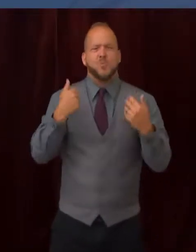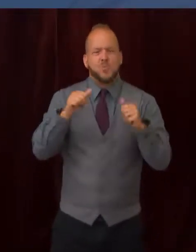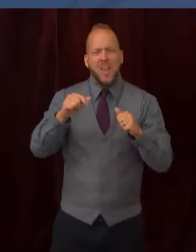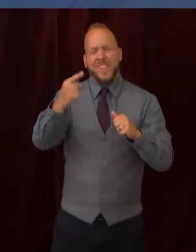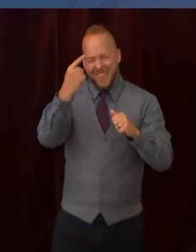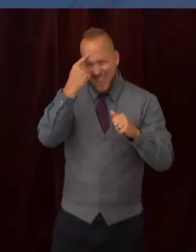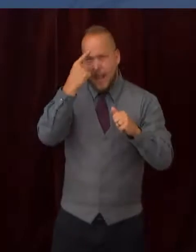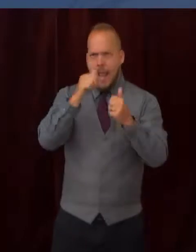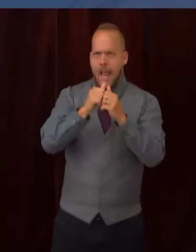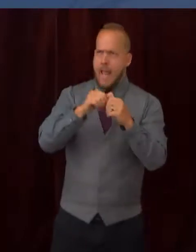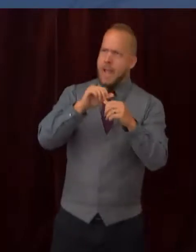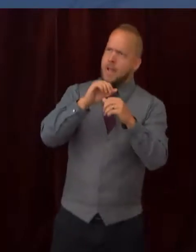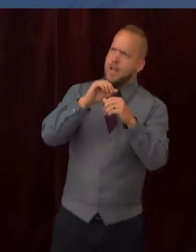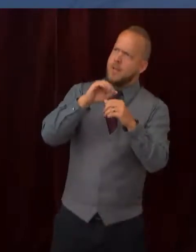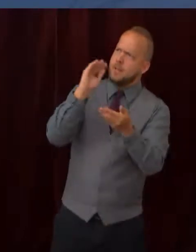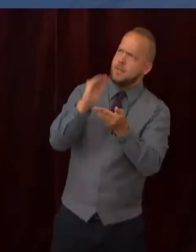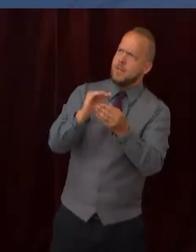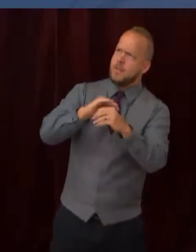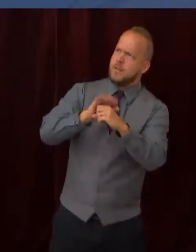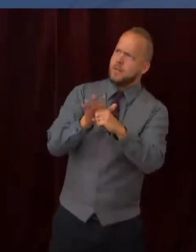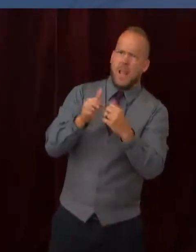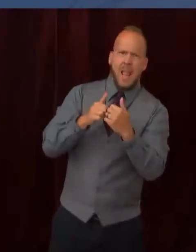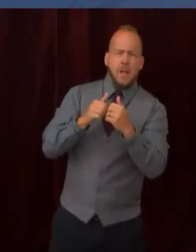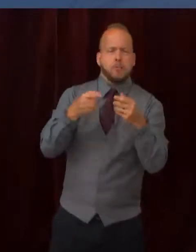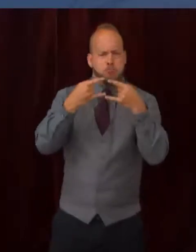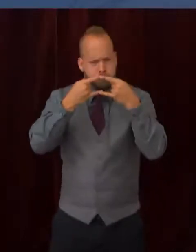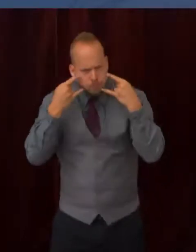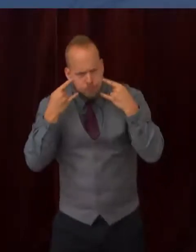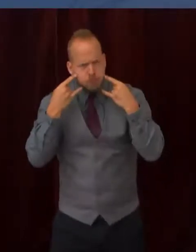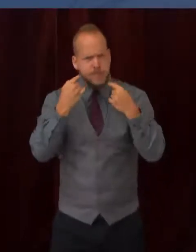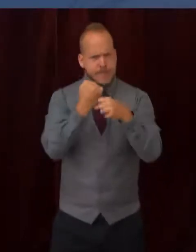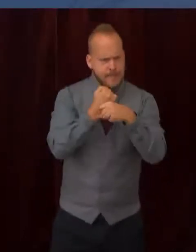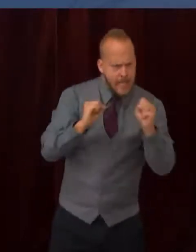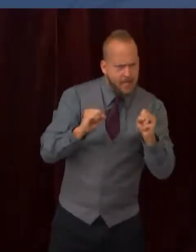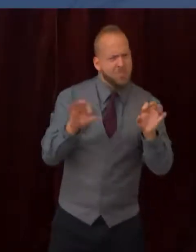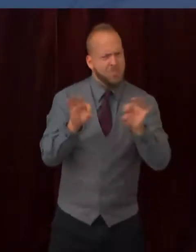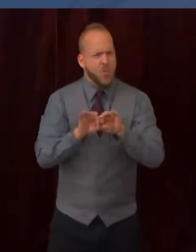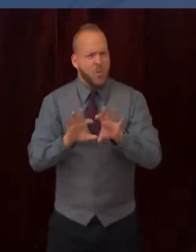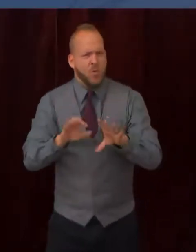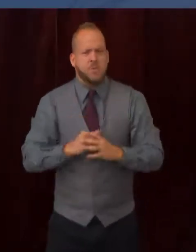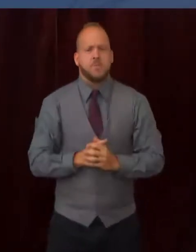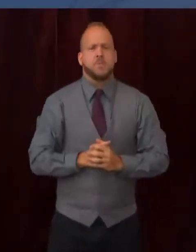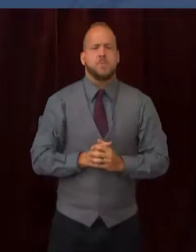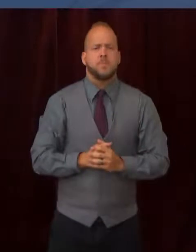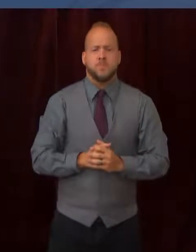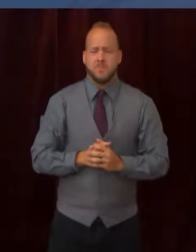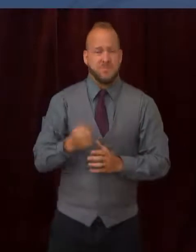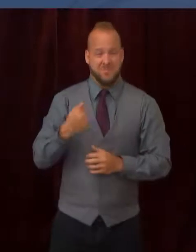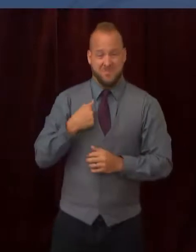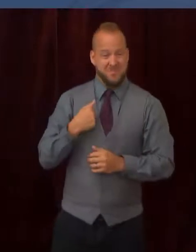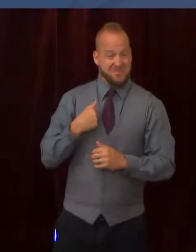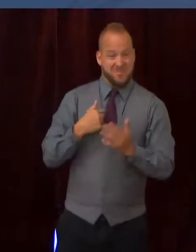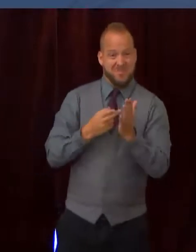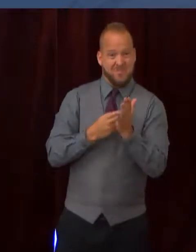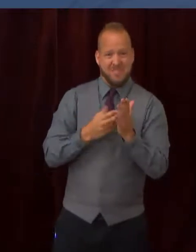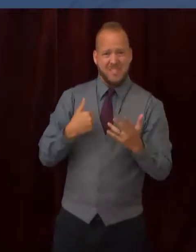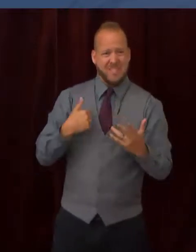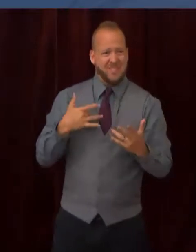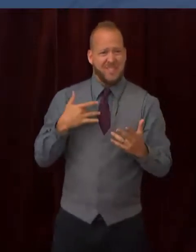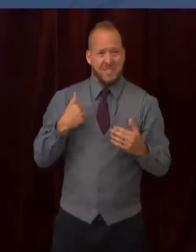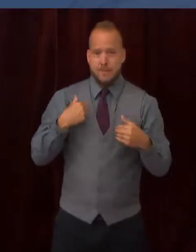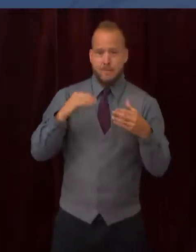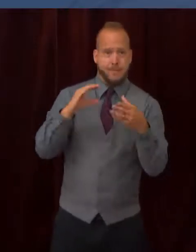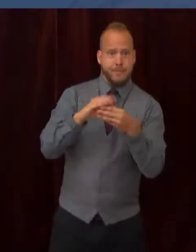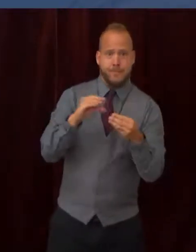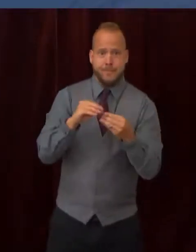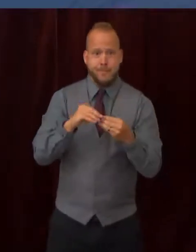about others. I've spoken out against this. The outrage is palpable in this regard, and it cuts